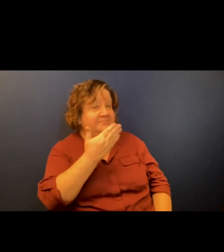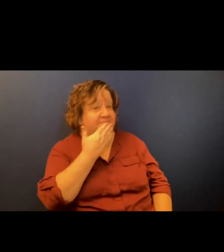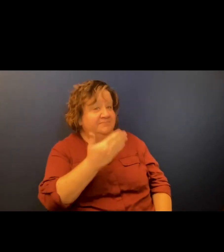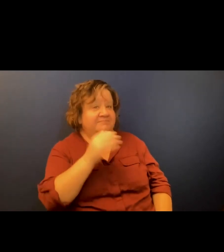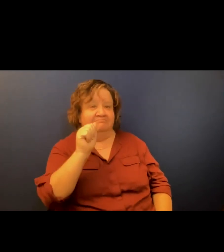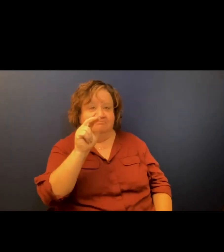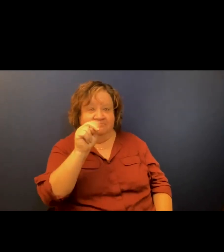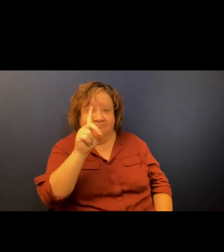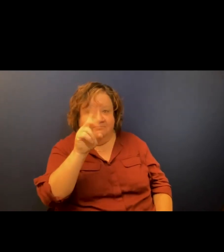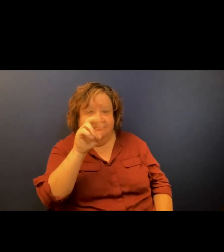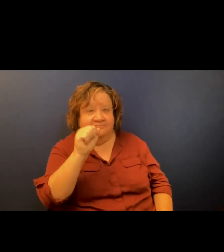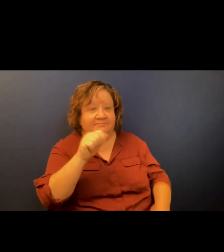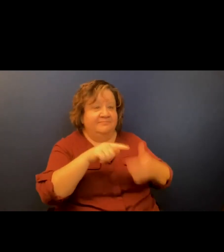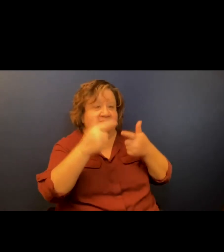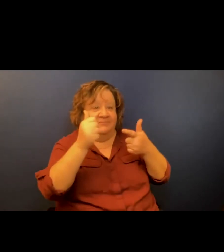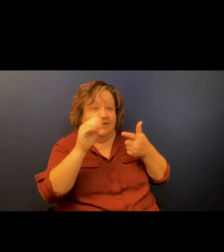and Amelia as well